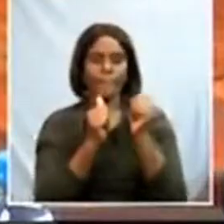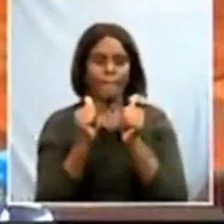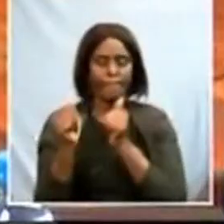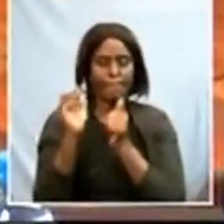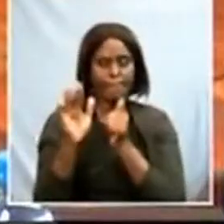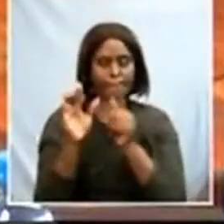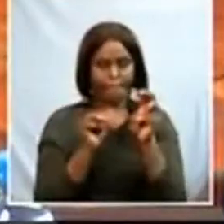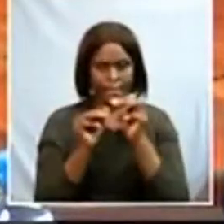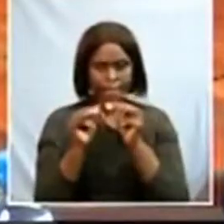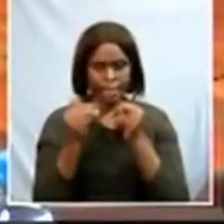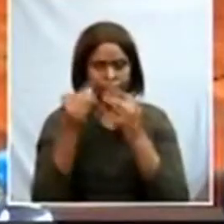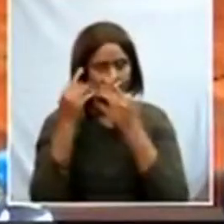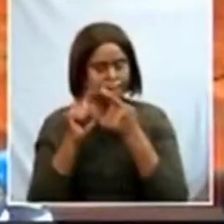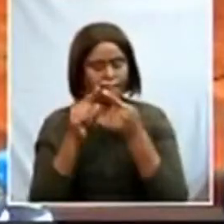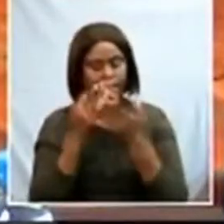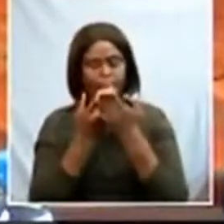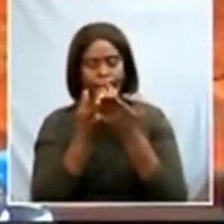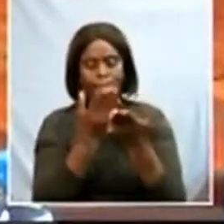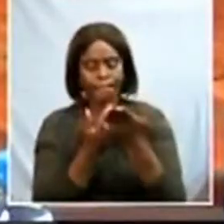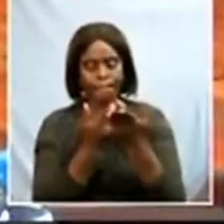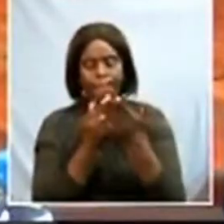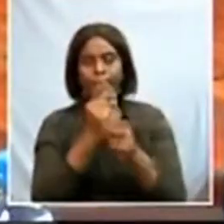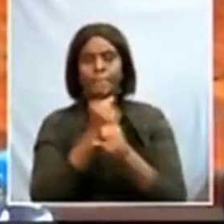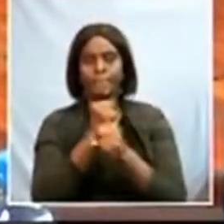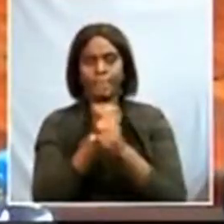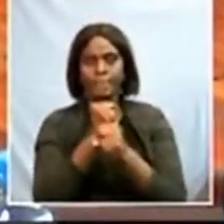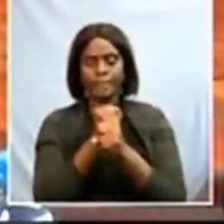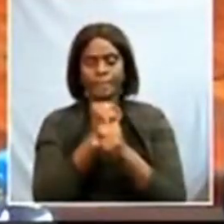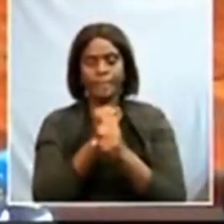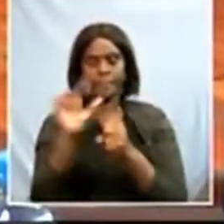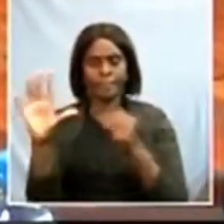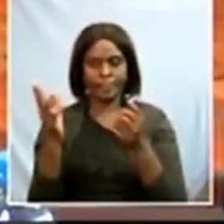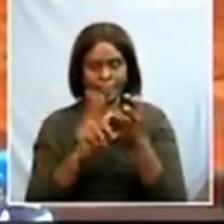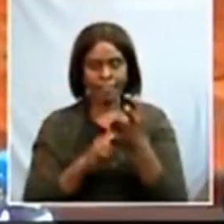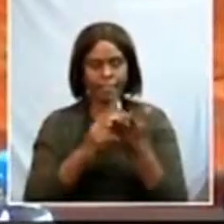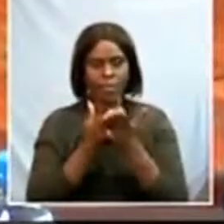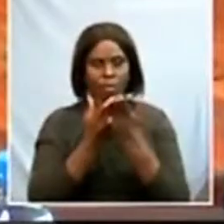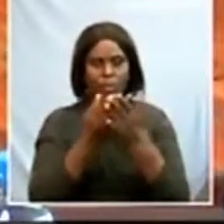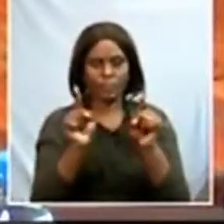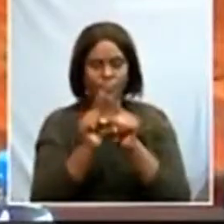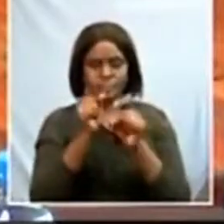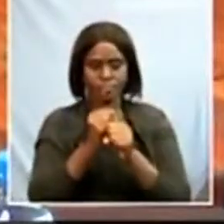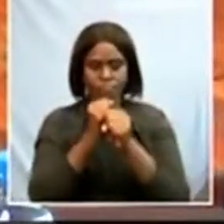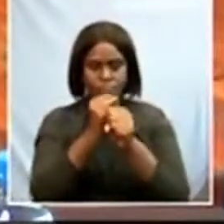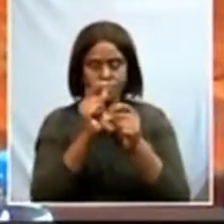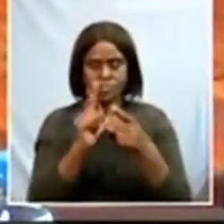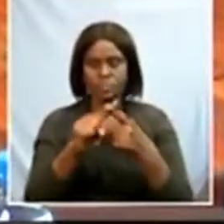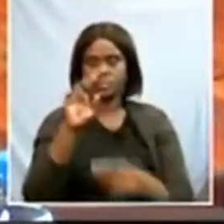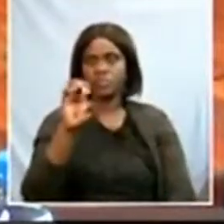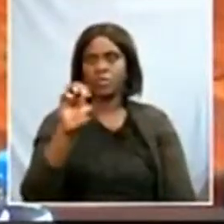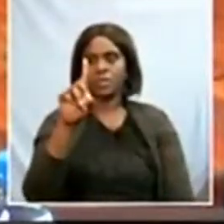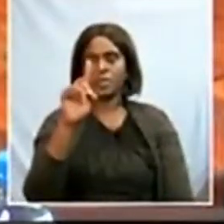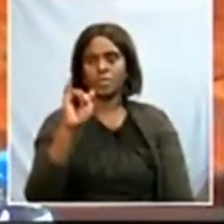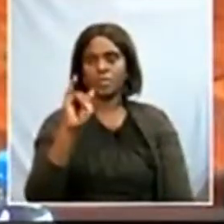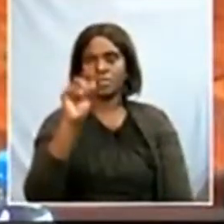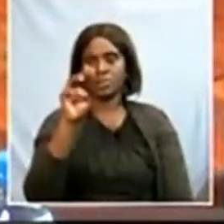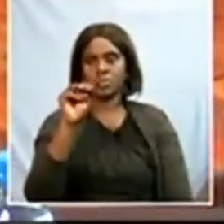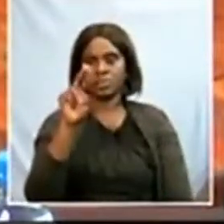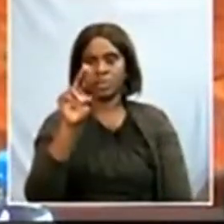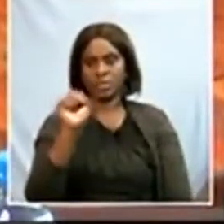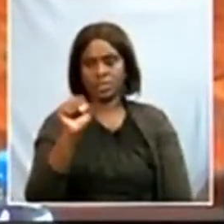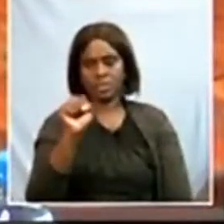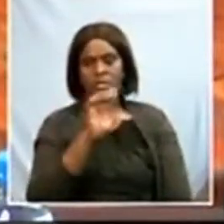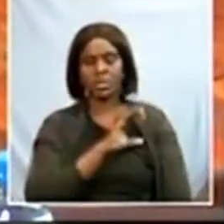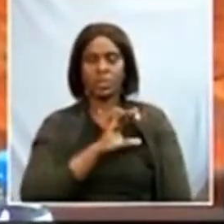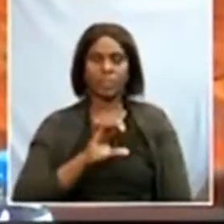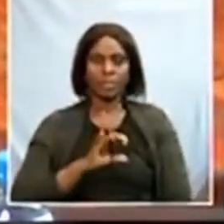taken, management wishes to submit that the works were retendered and awarded to Edmas General